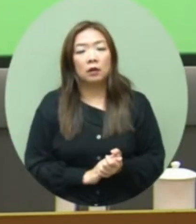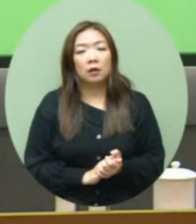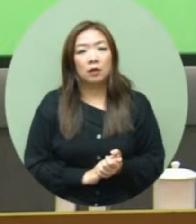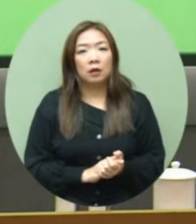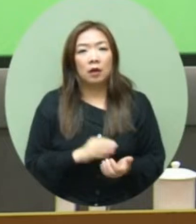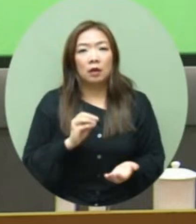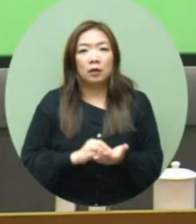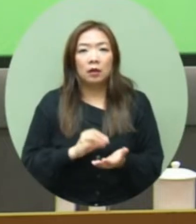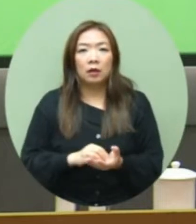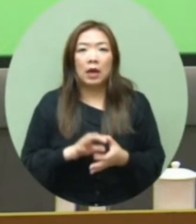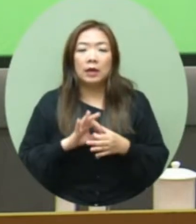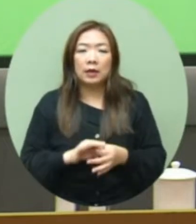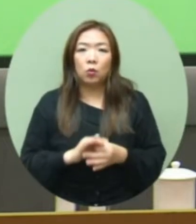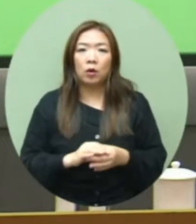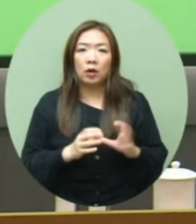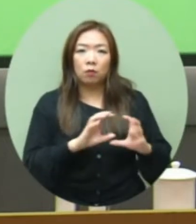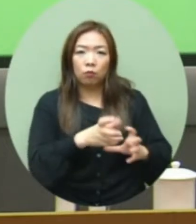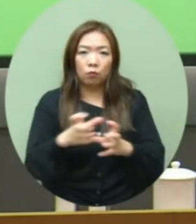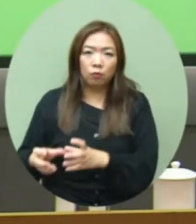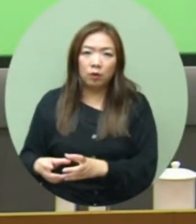At this committee,